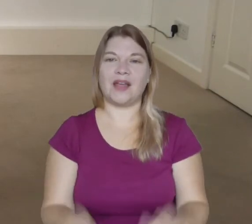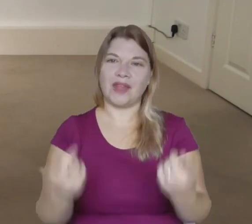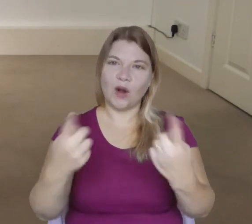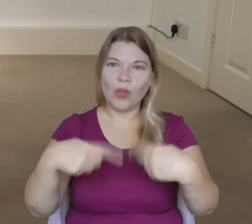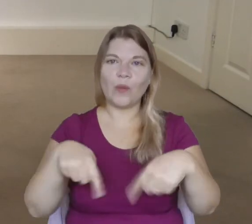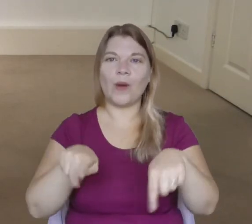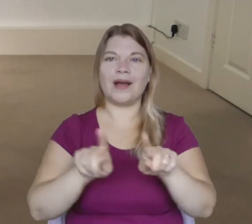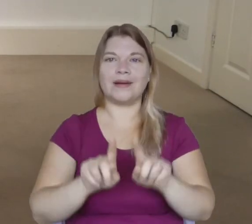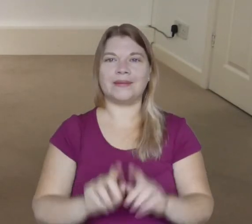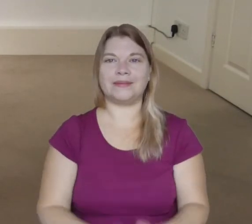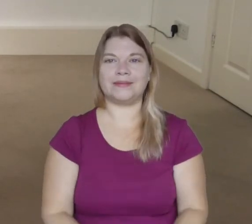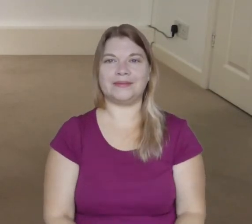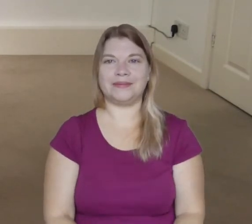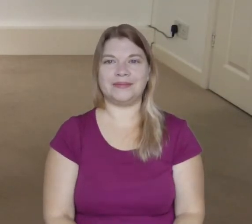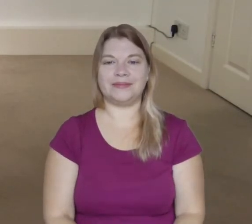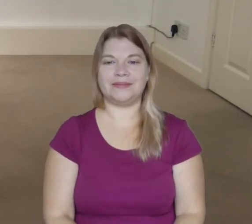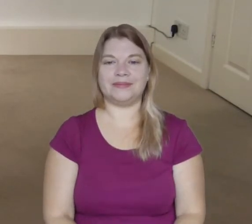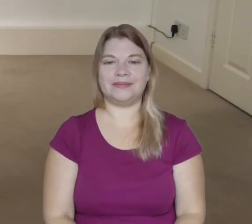way.